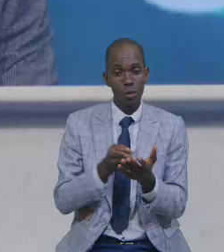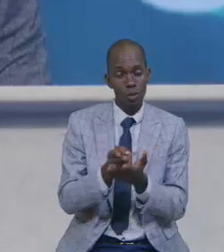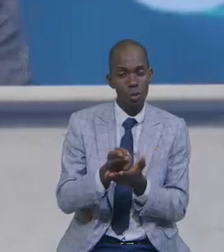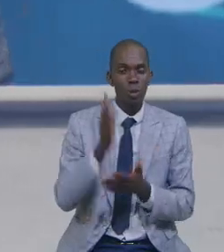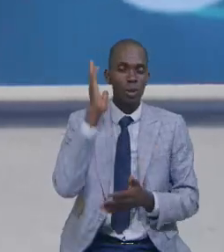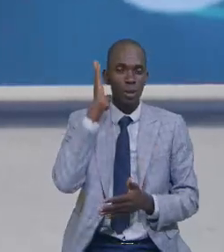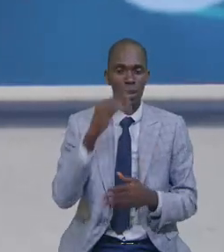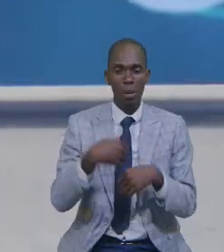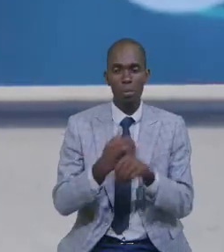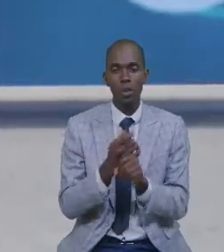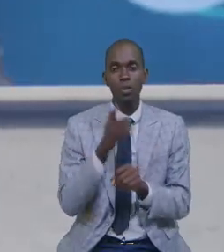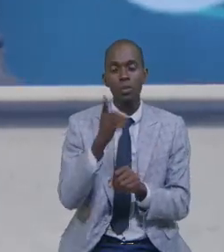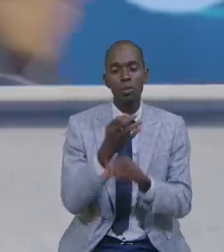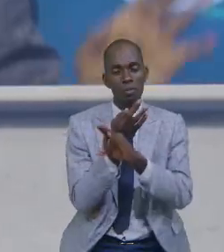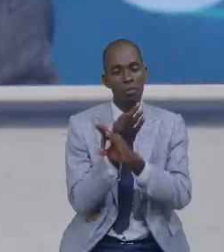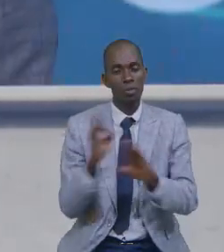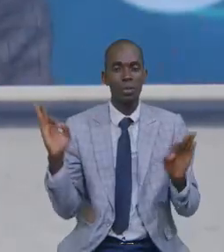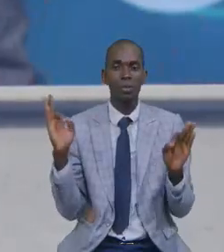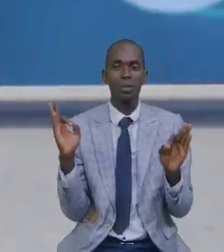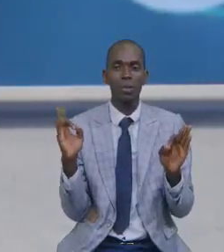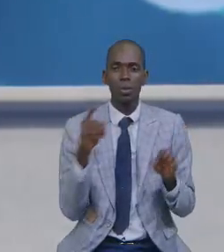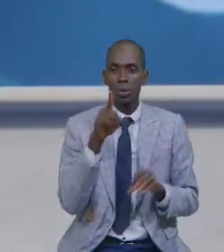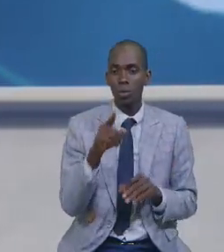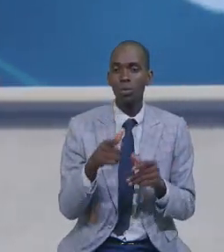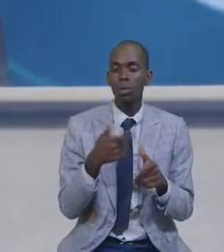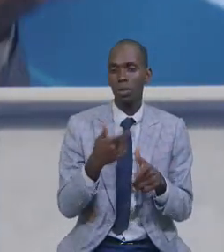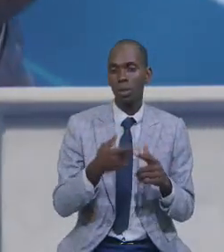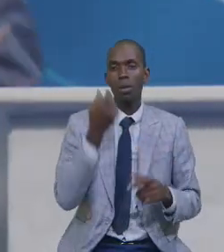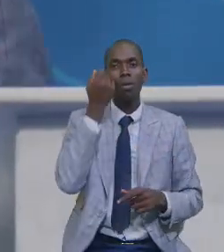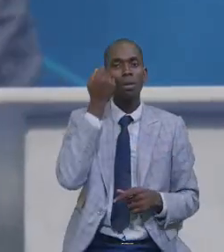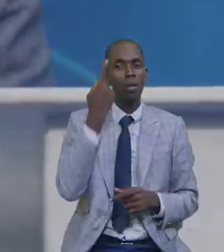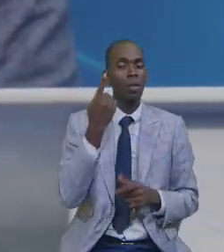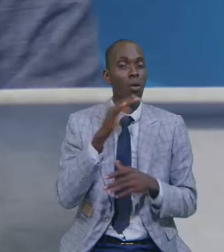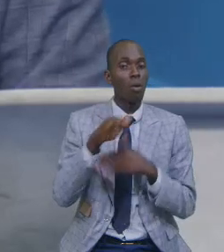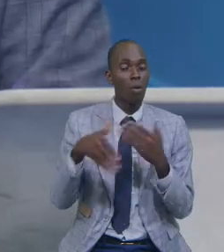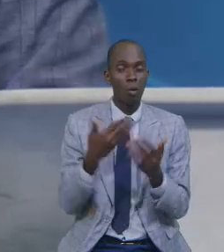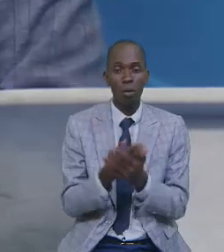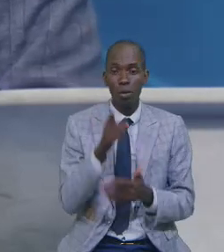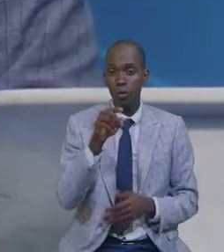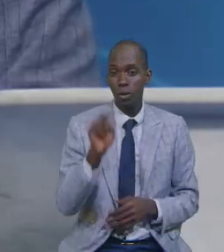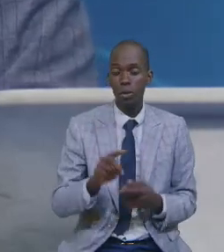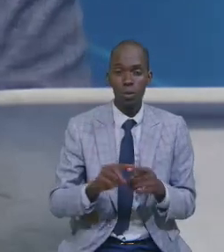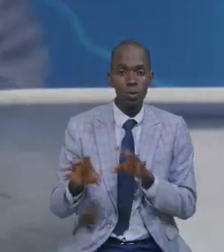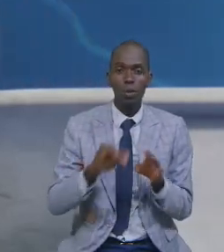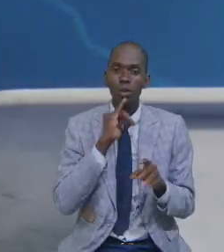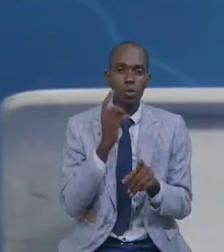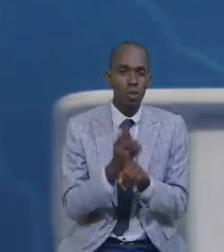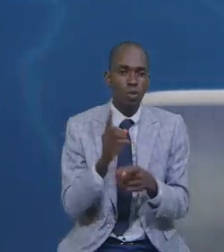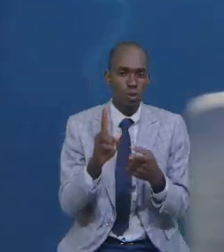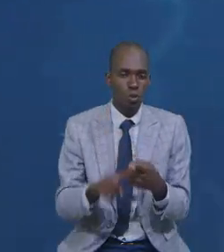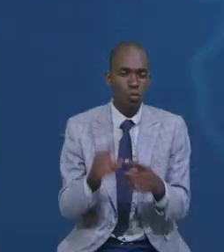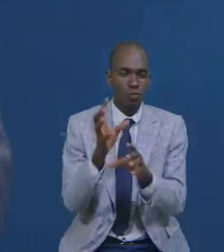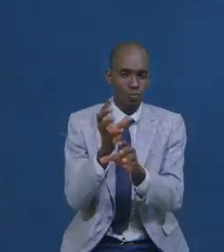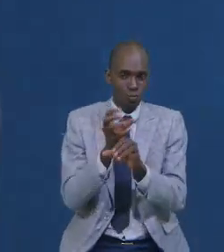you free. You understand then, all you need to do is to hear the truth and to know